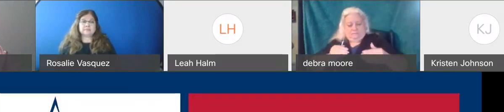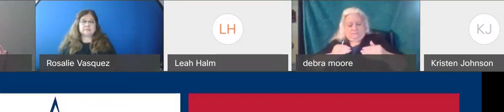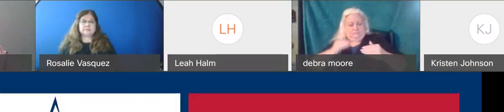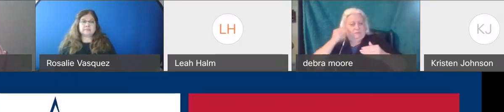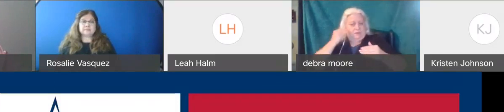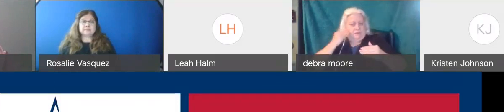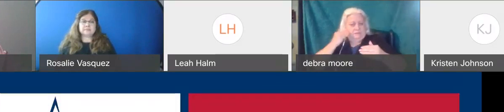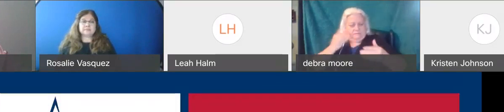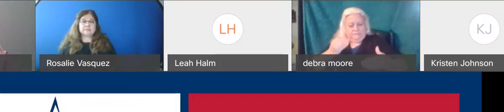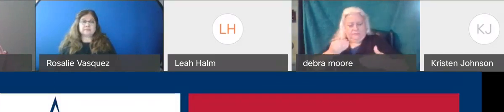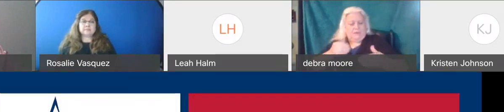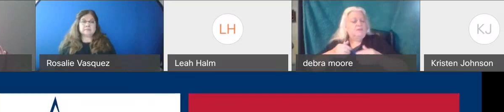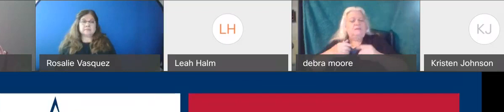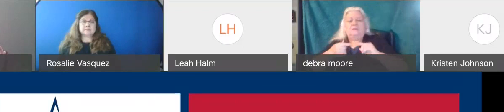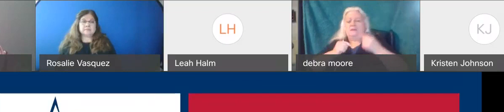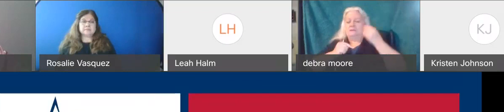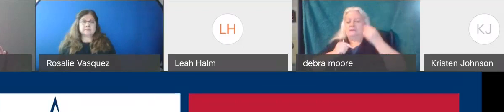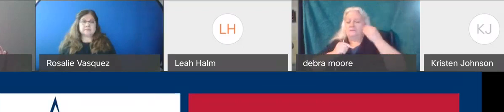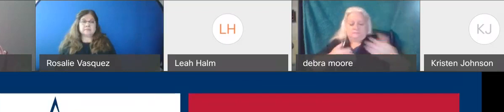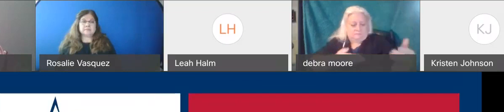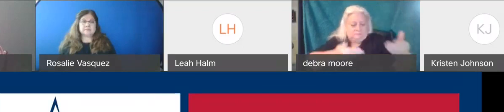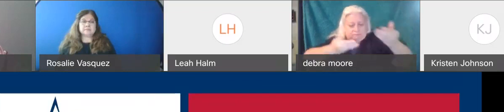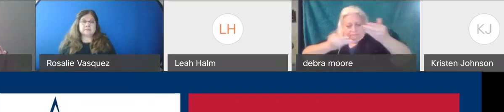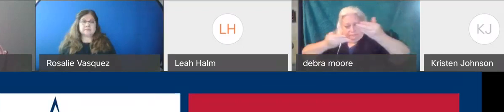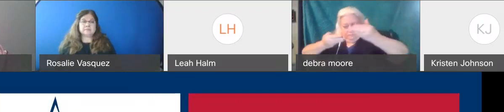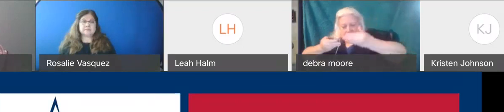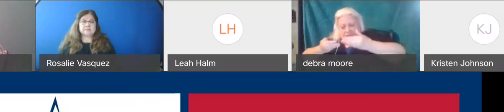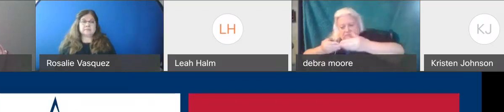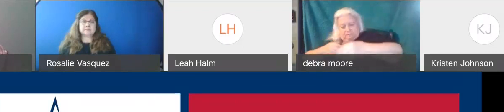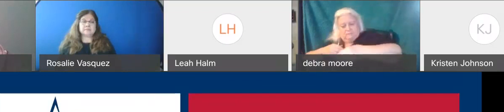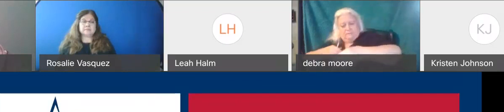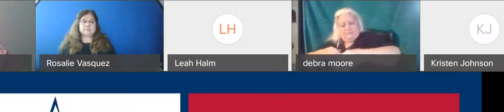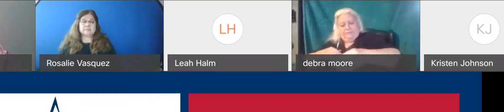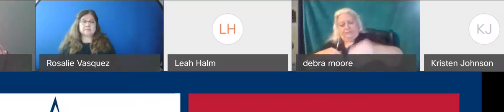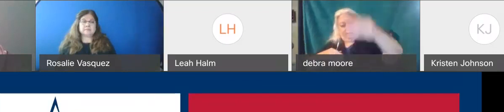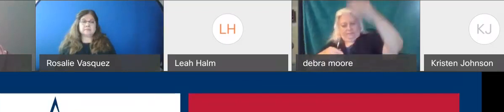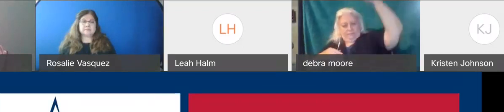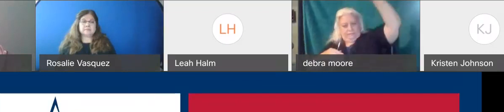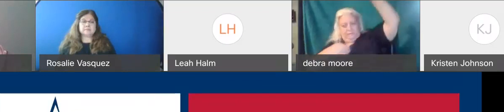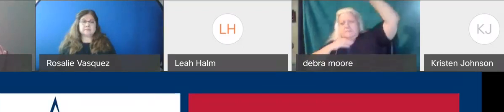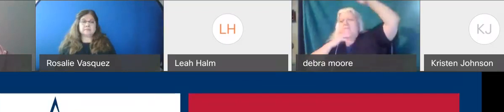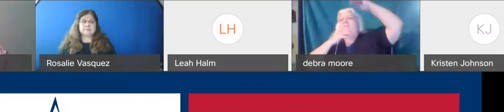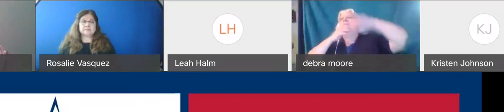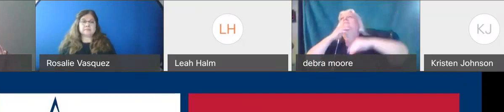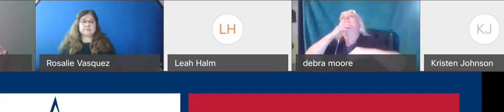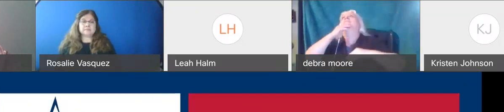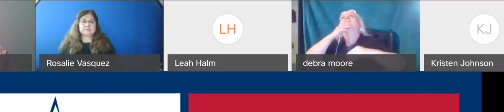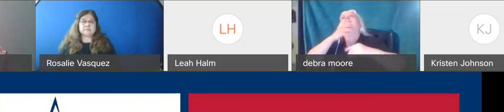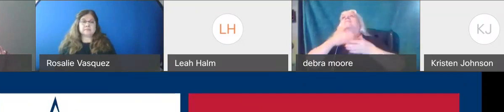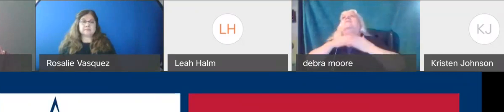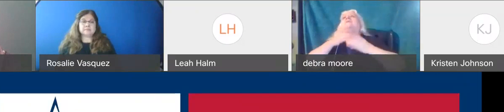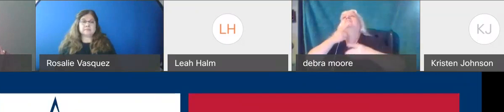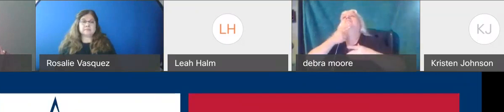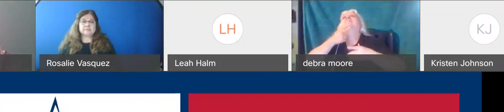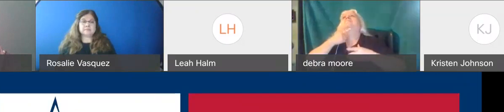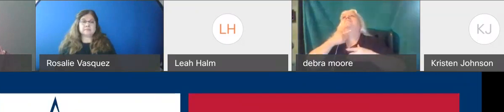floor. The head should rest in front of the arm, but not on it. Tilt the head up to maintain airway. Tuck their nearest